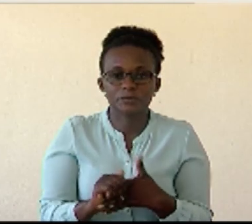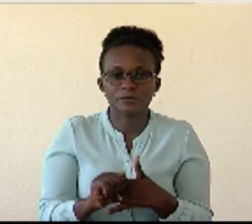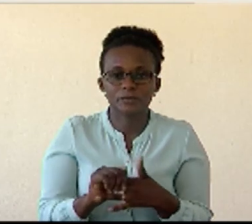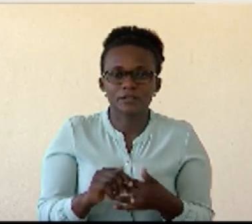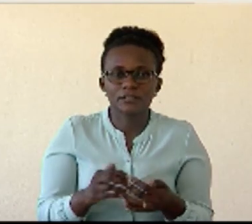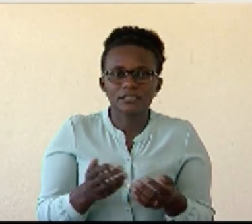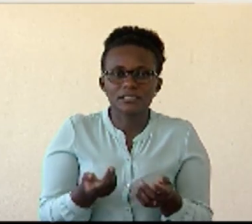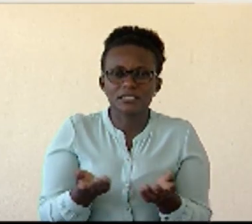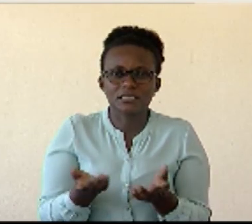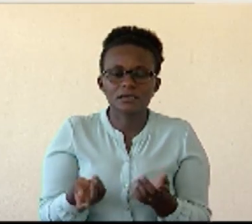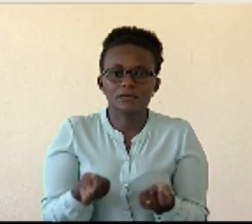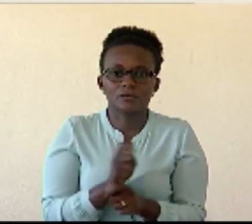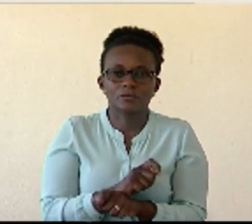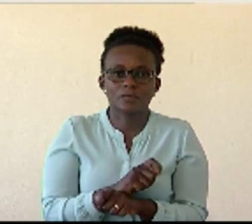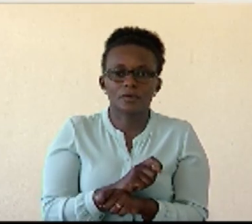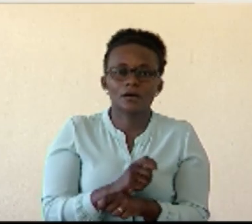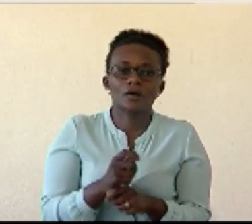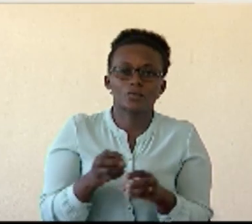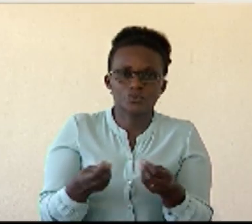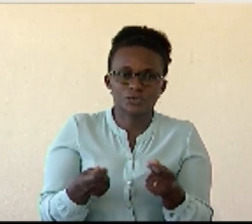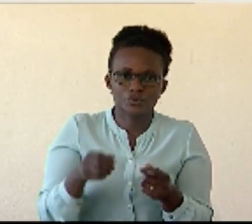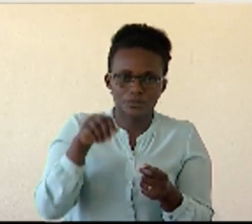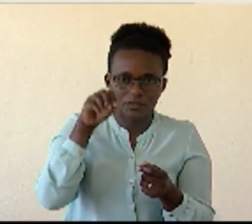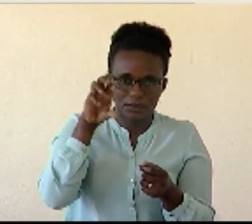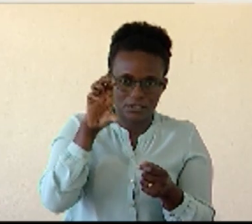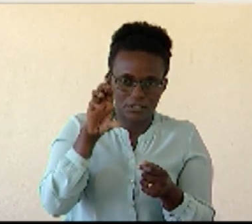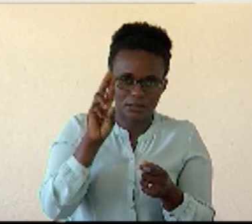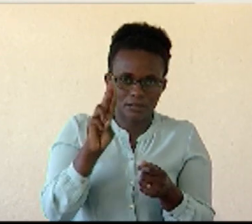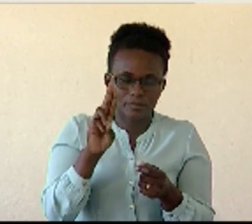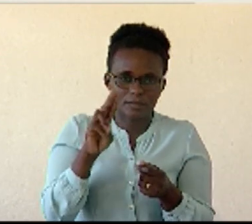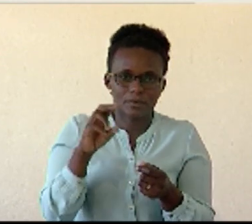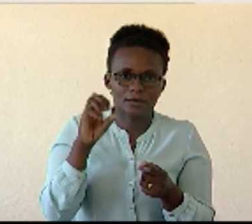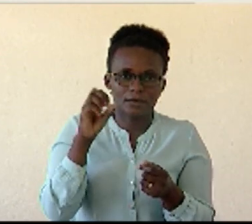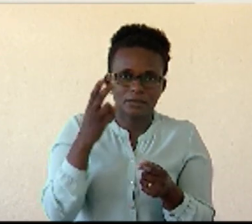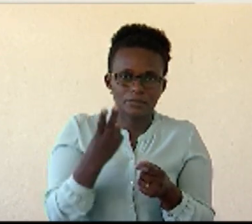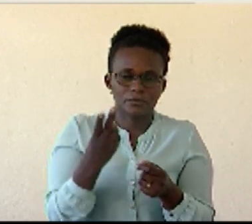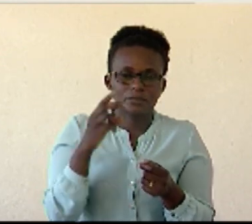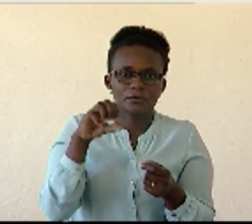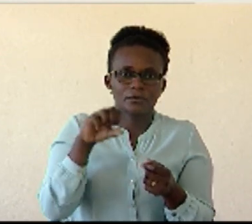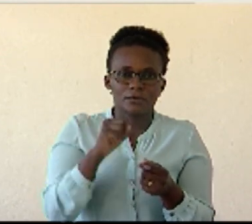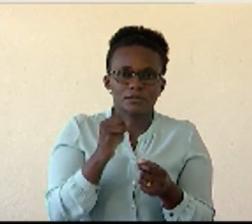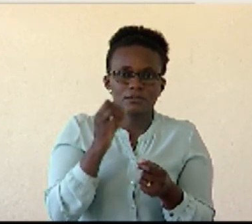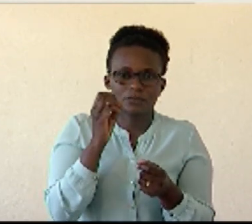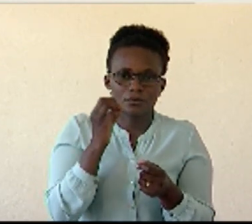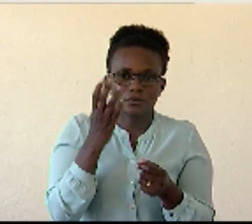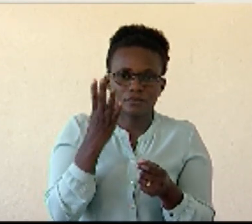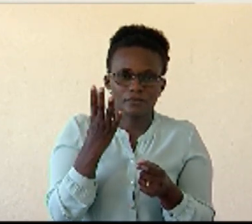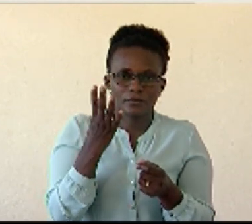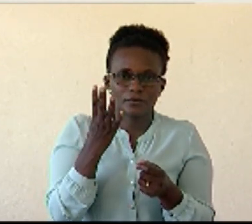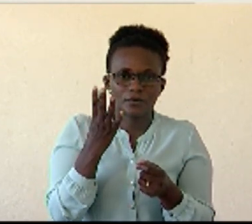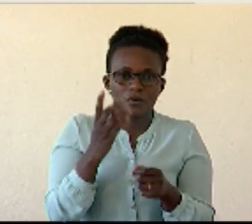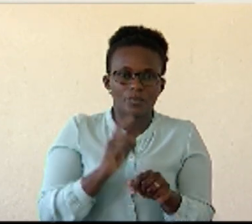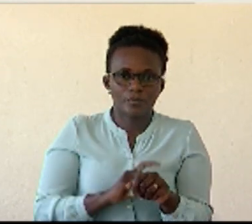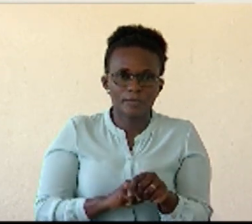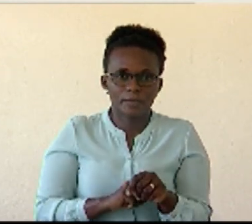So those are some of the demonstrations that we wanted to show, and I hope you have been following. I thank you so